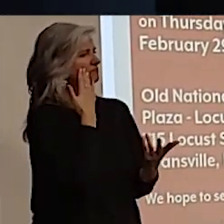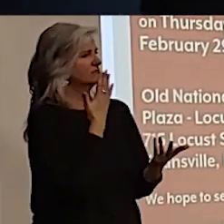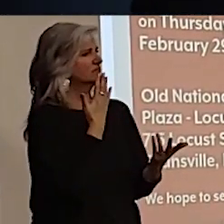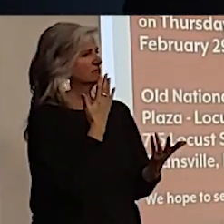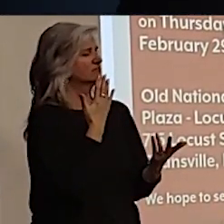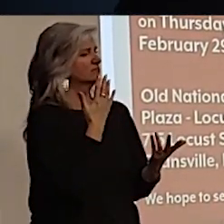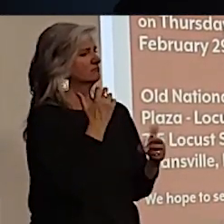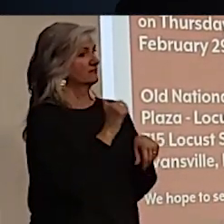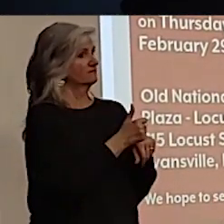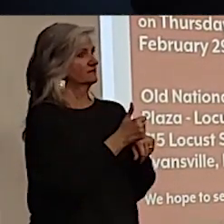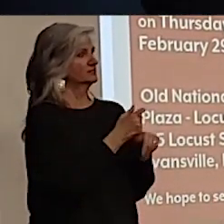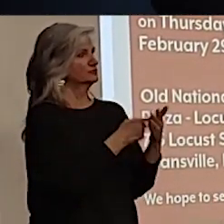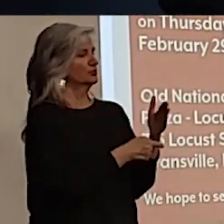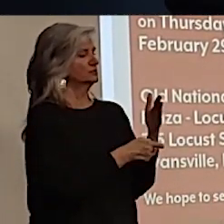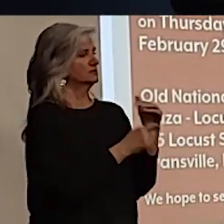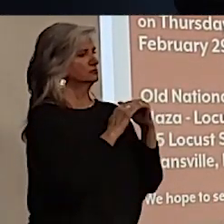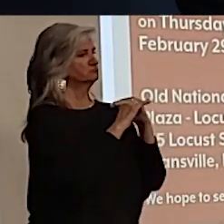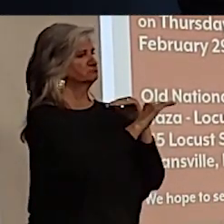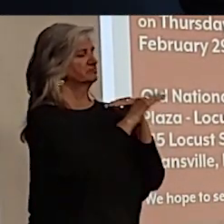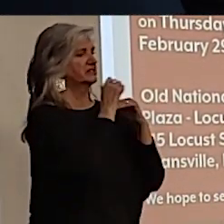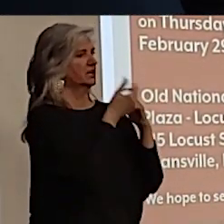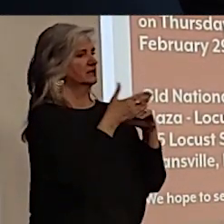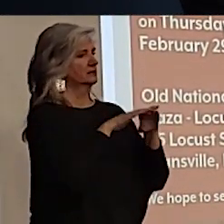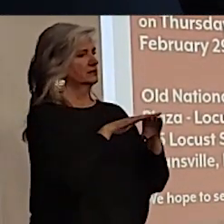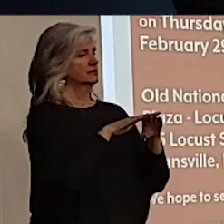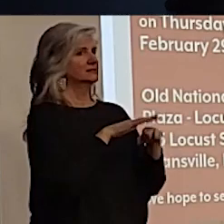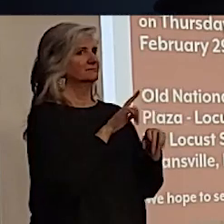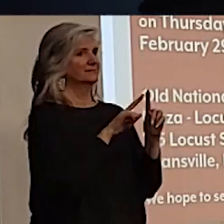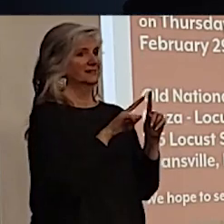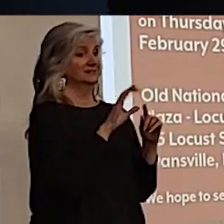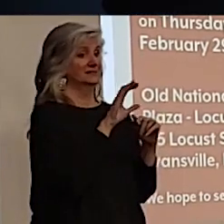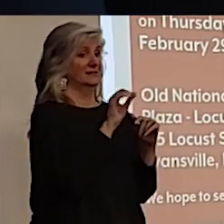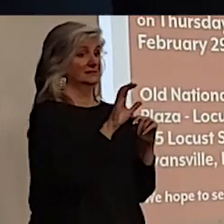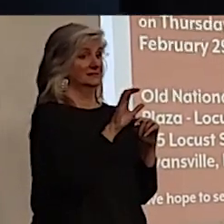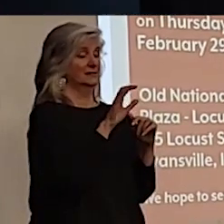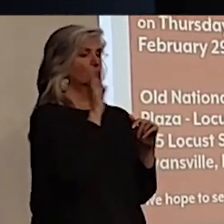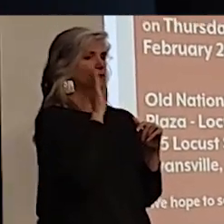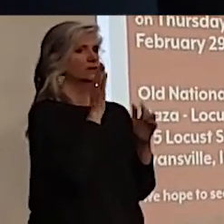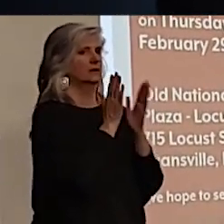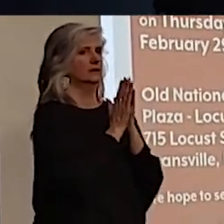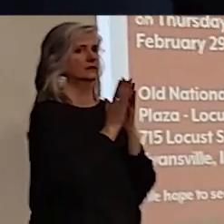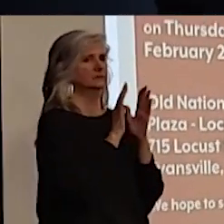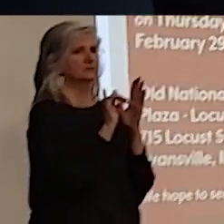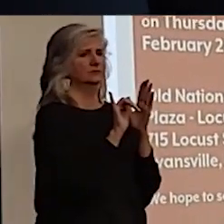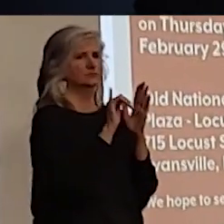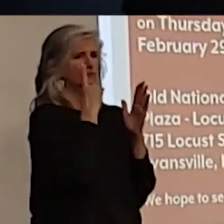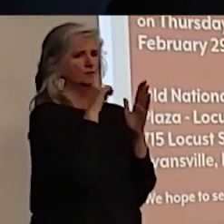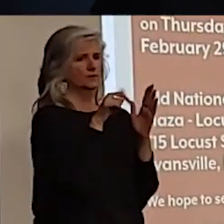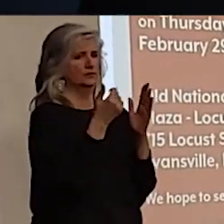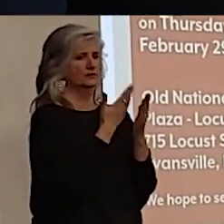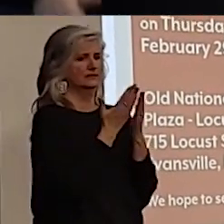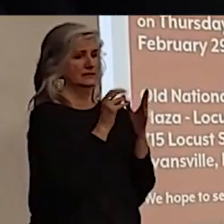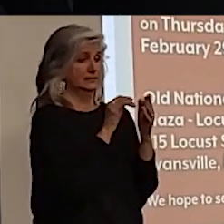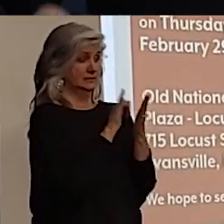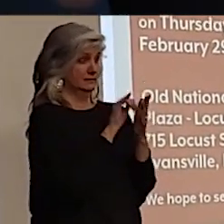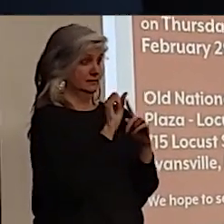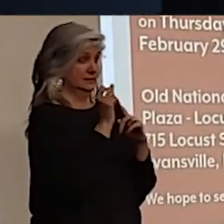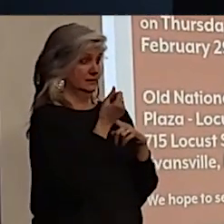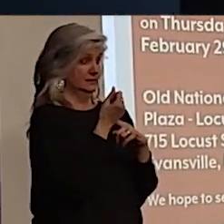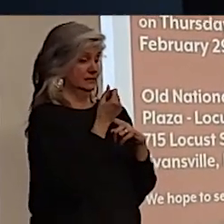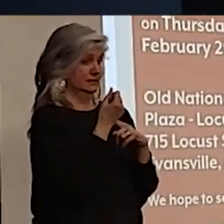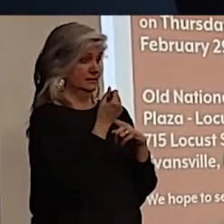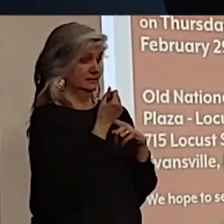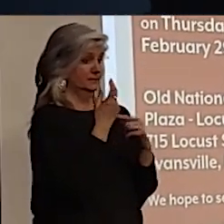fixed charges were kept flat, not increased. But then CAC will also ask for other things. In those cases, for